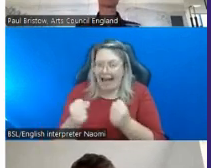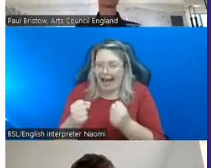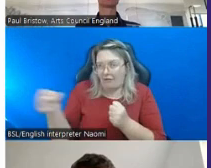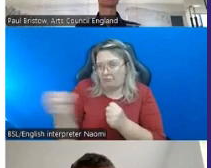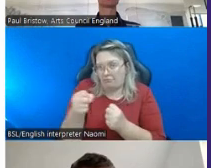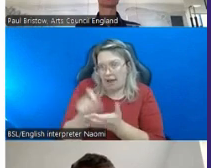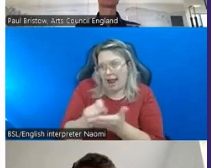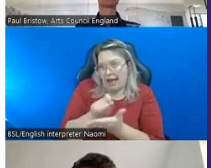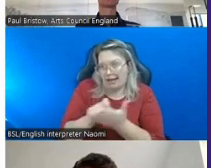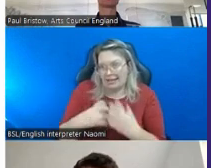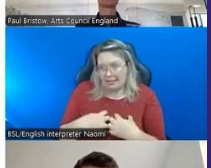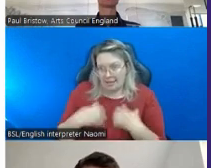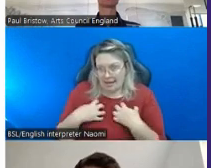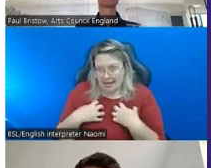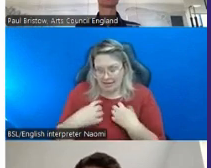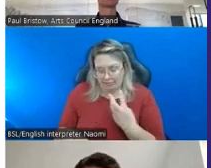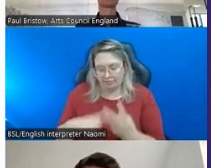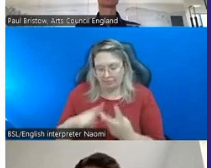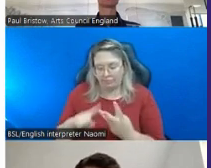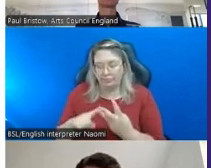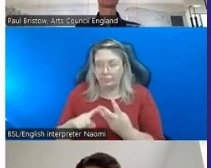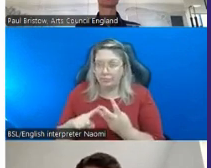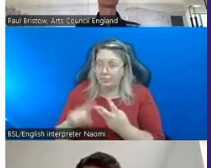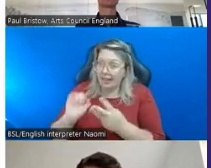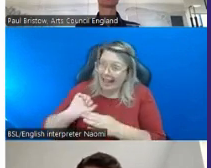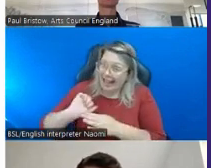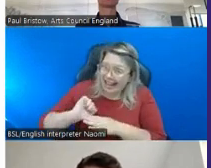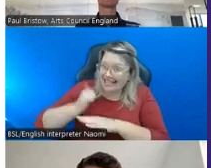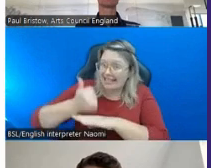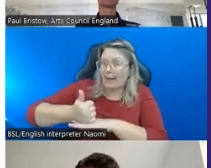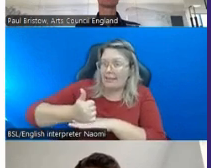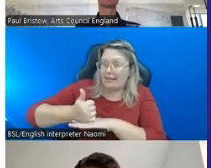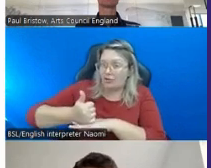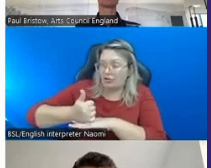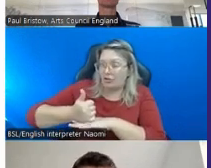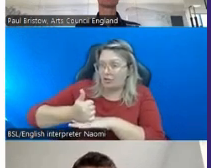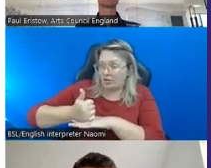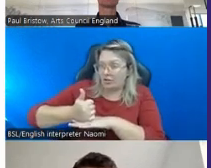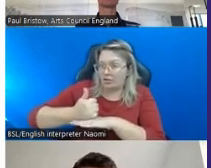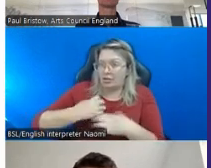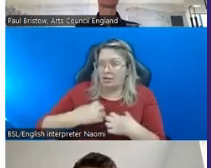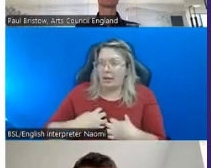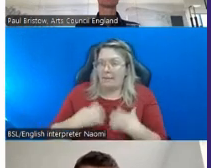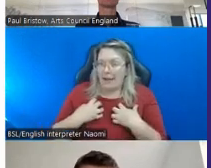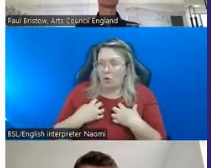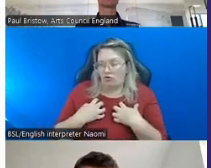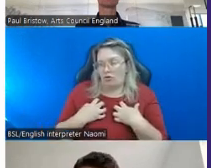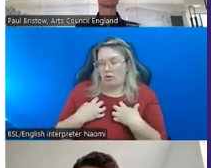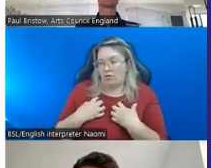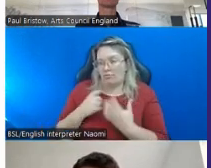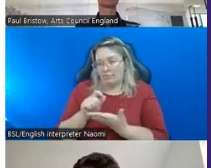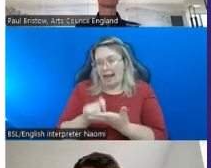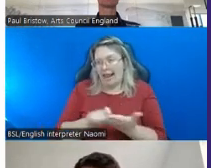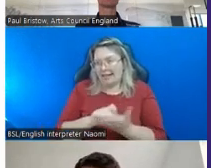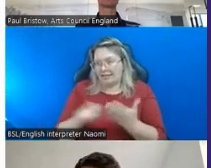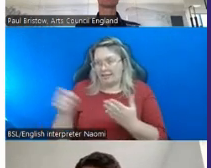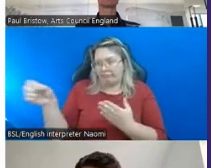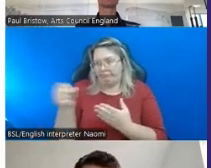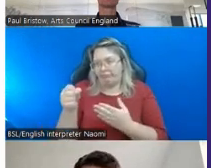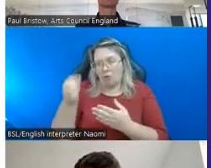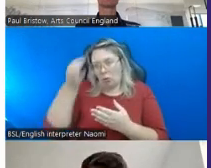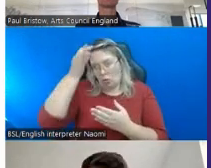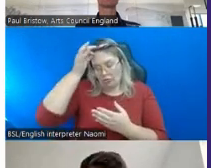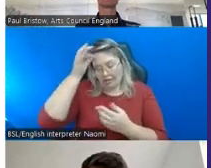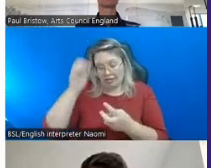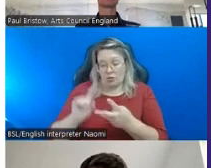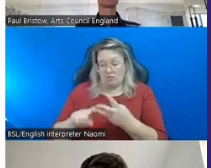then there'll be the top tier, which is established mayoral strategic authorities. So those are the more mature mayoral combined authorities that